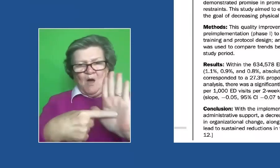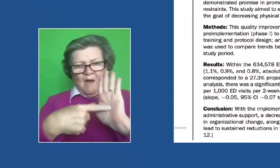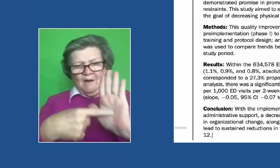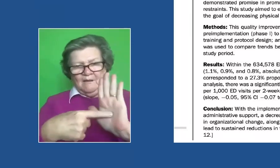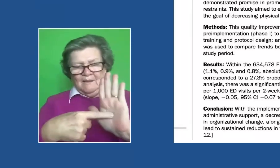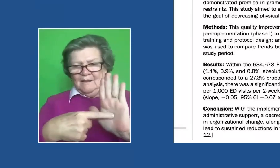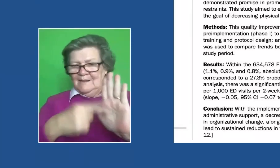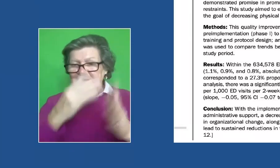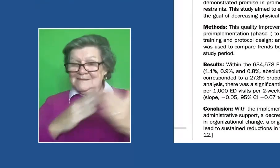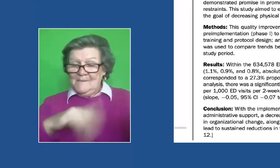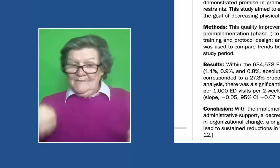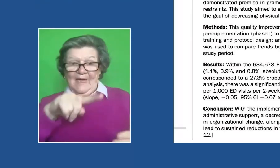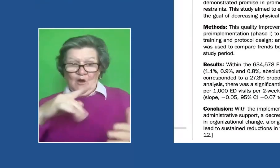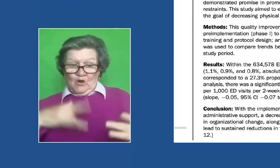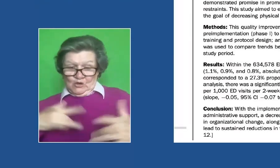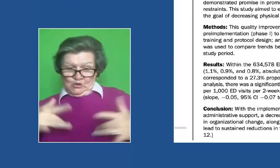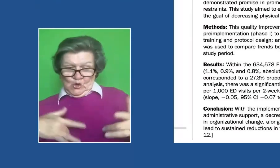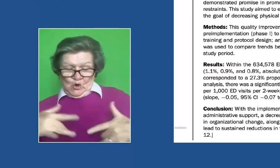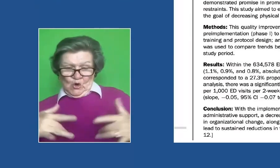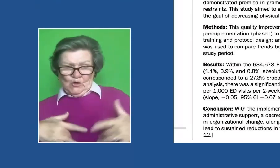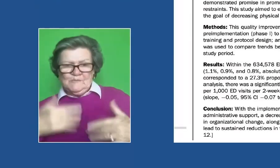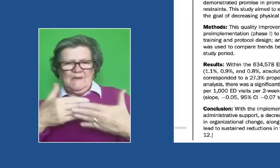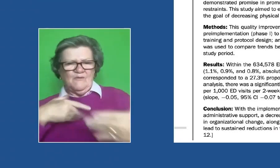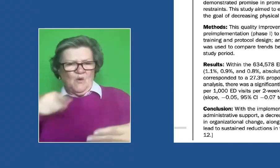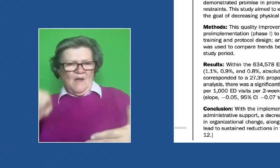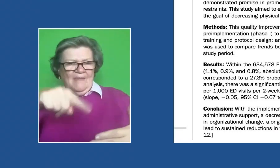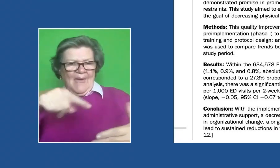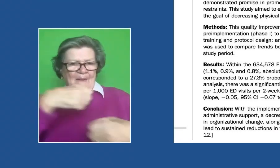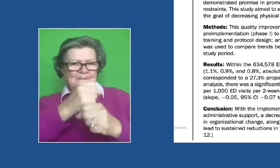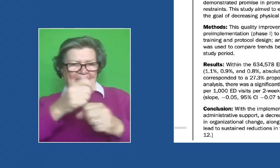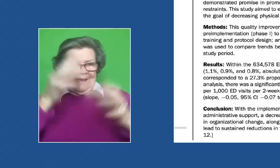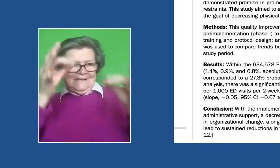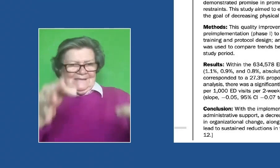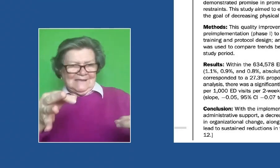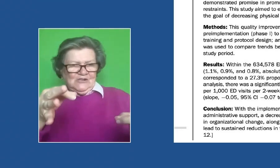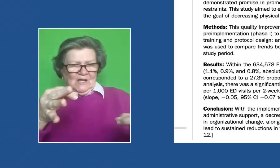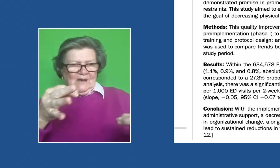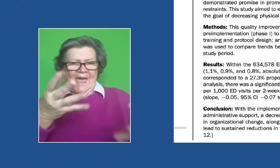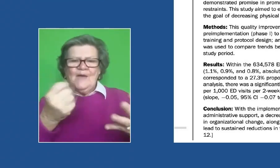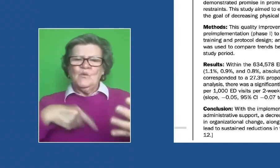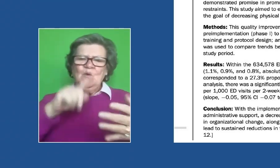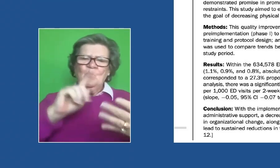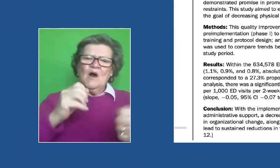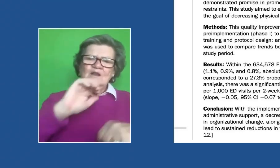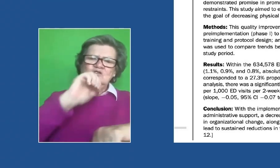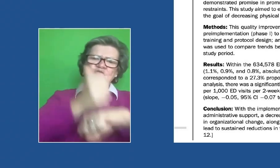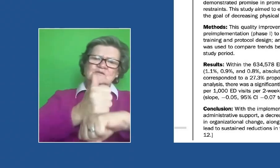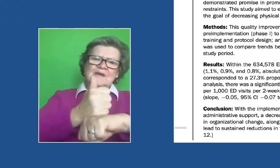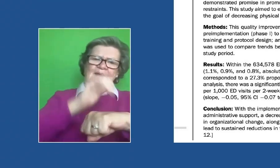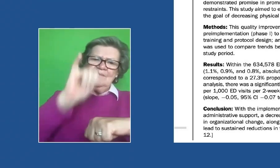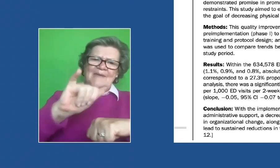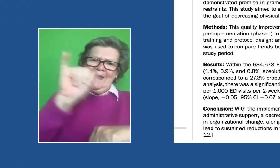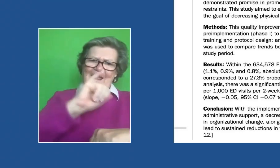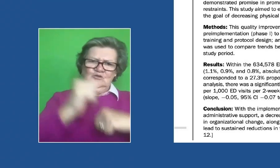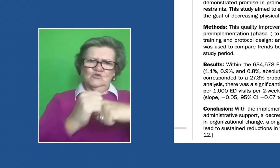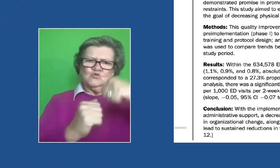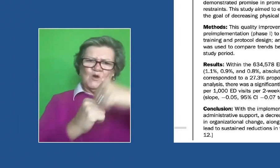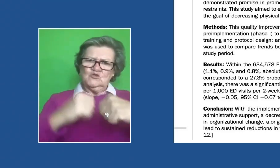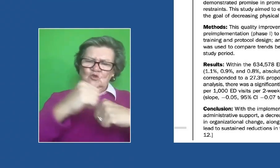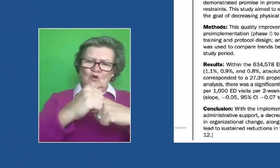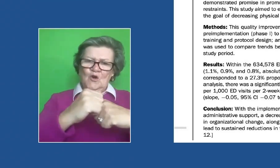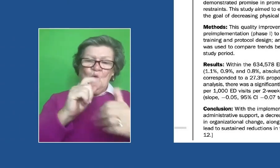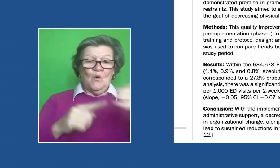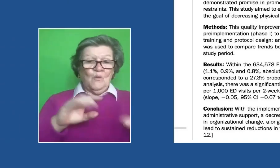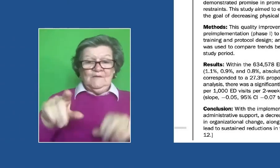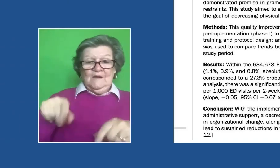when they're trying to make these decisions. And we also wanted to codify that and make that structured. And so one thing we've done for the past 2 or 3 years